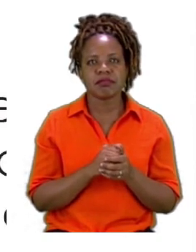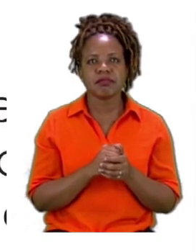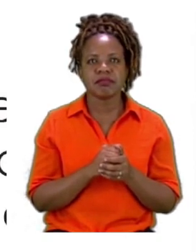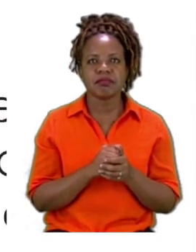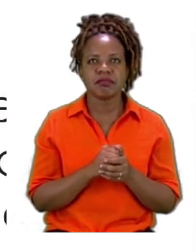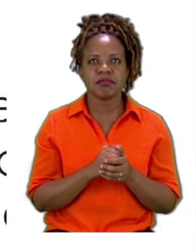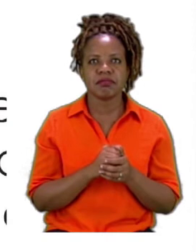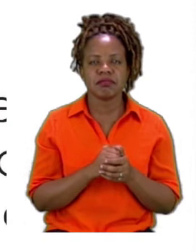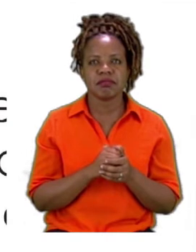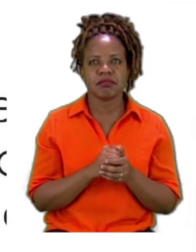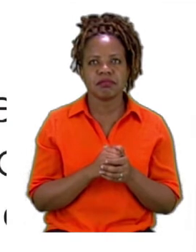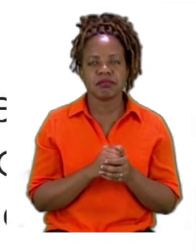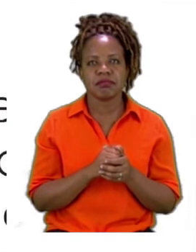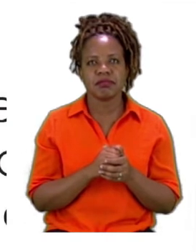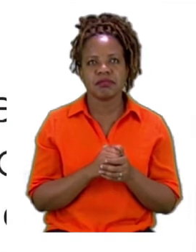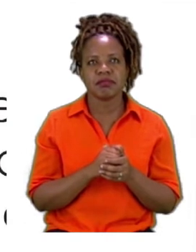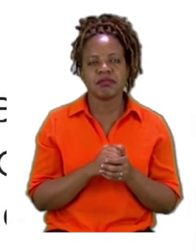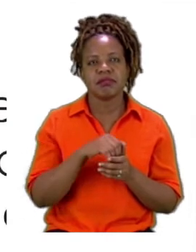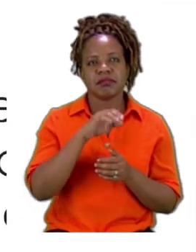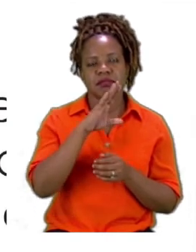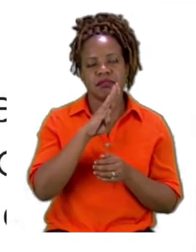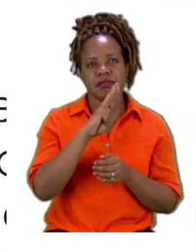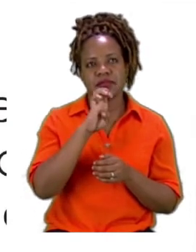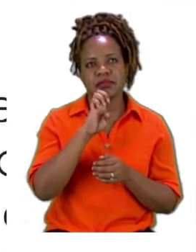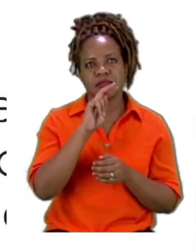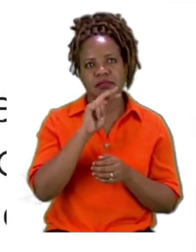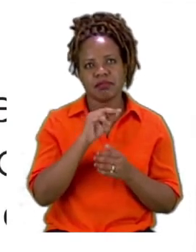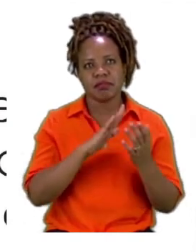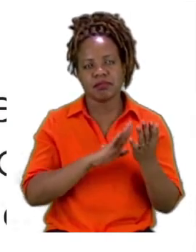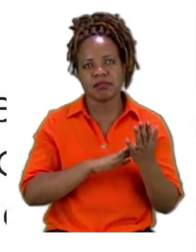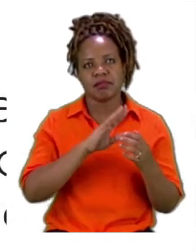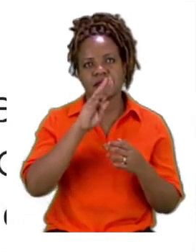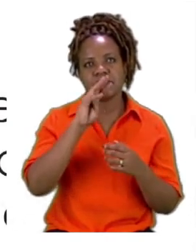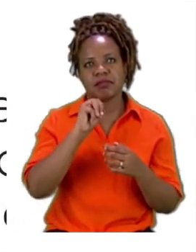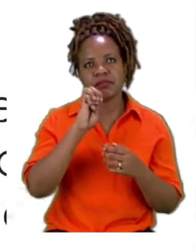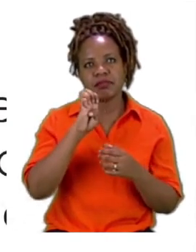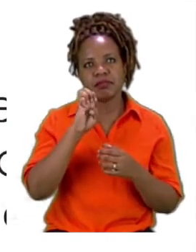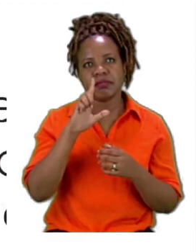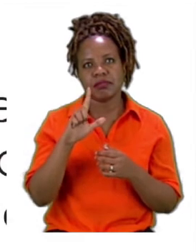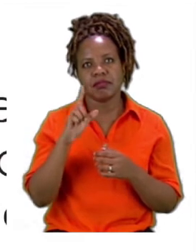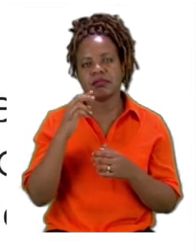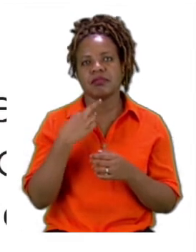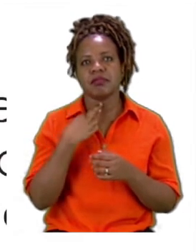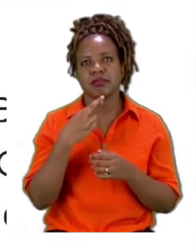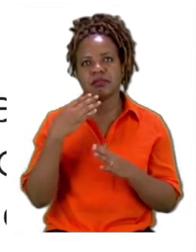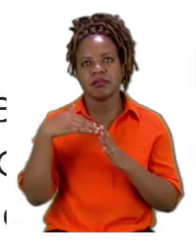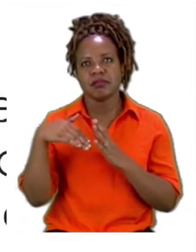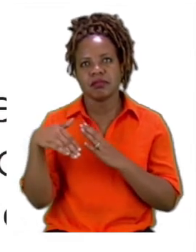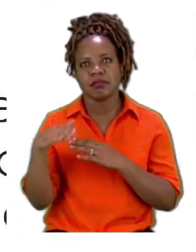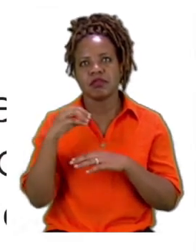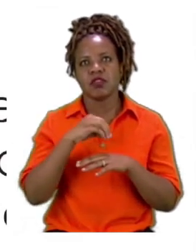And Ben and Mal are going on a field trip. They are going to the farm. They are